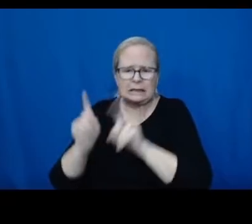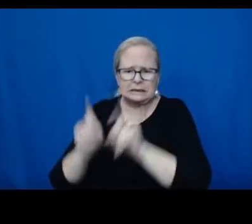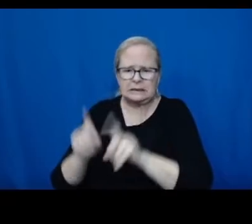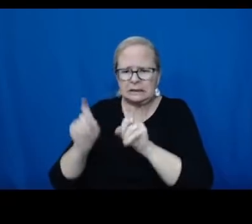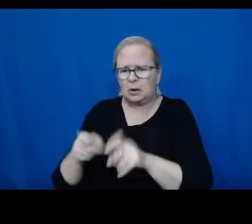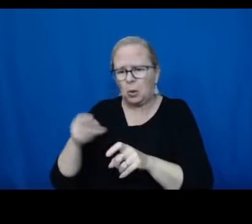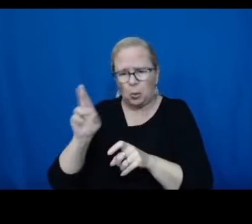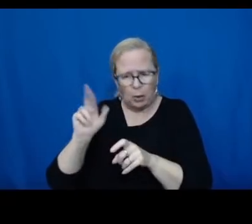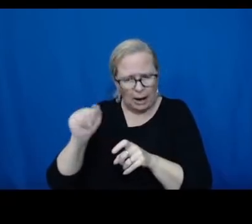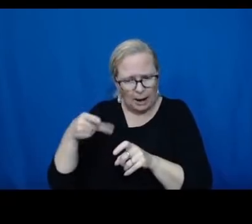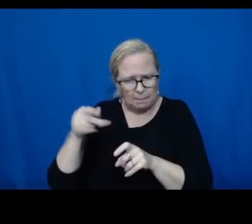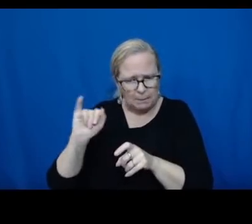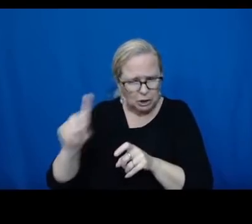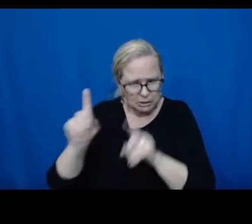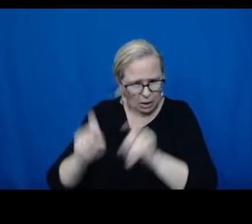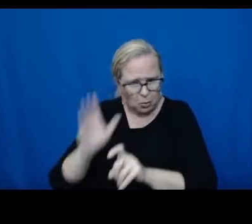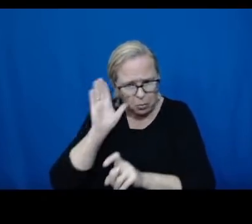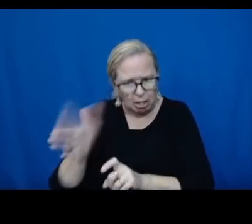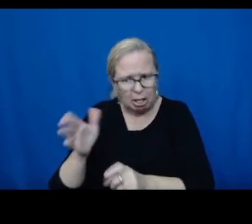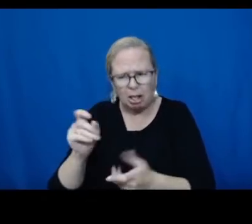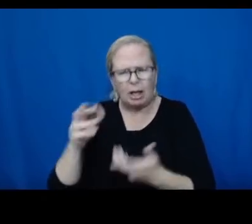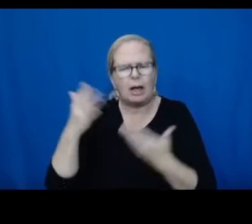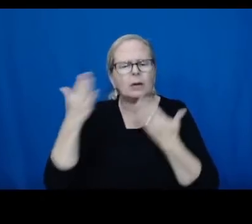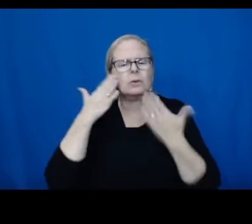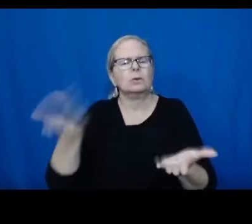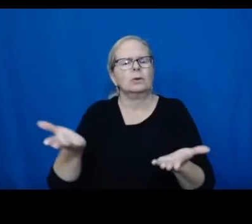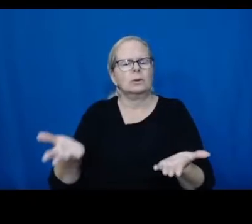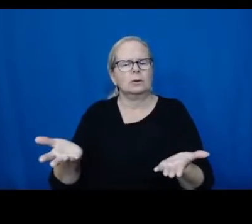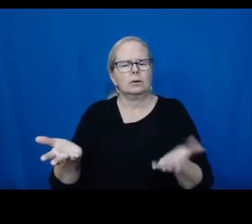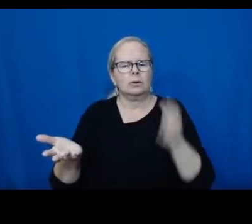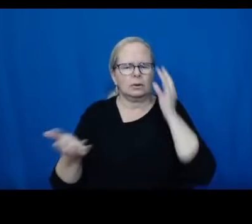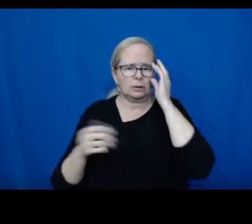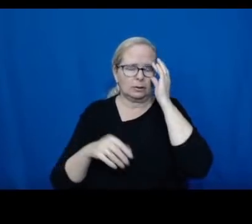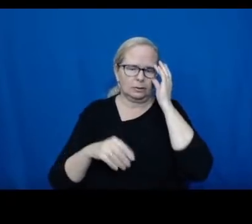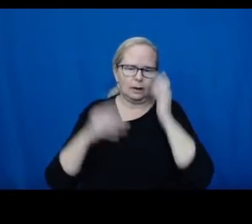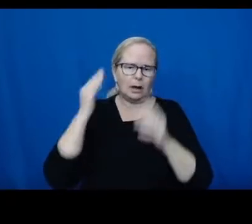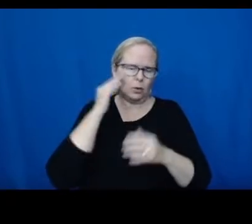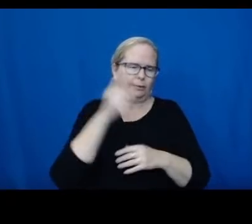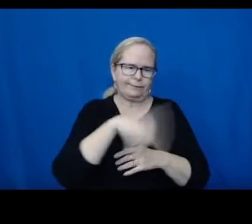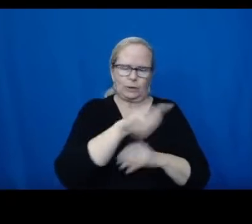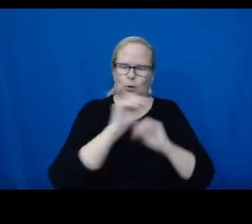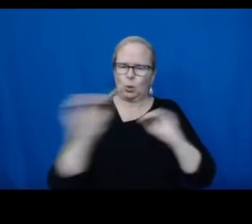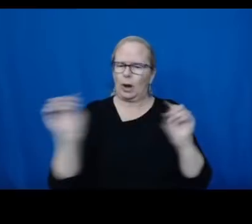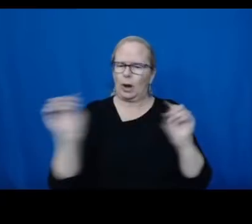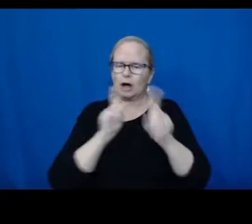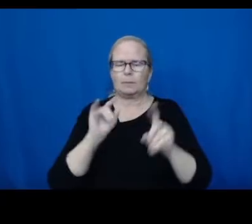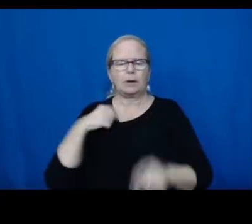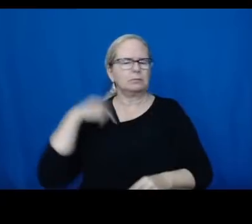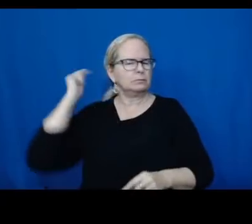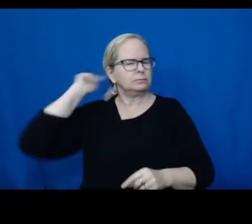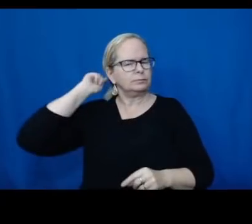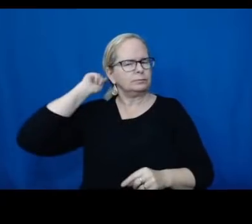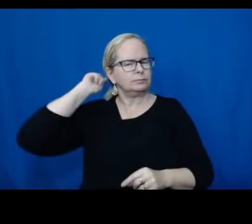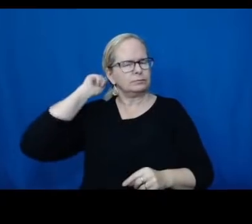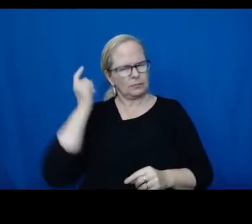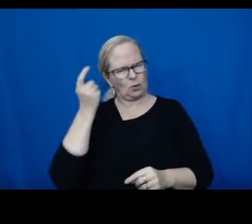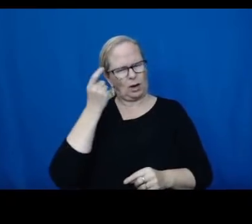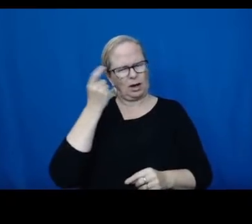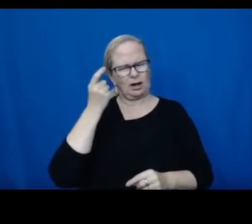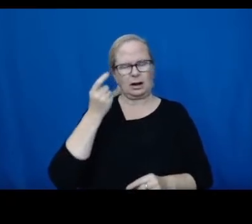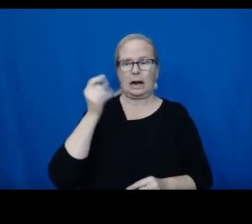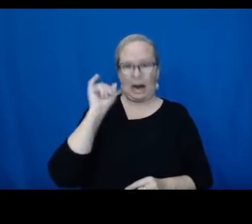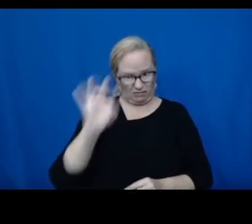is okay. folks at home are also wondering